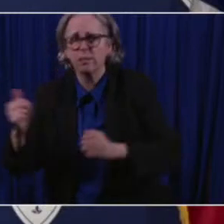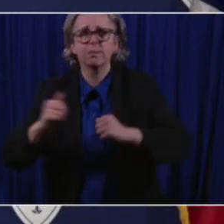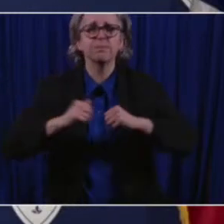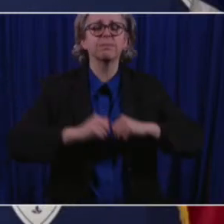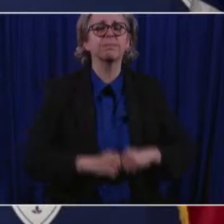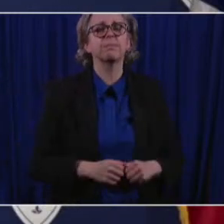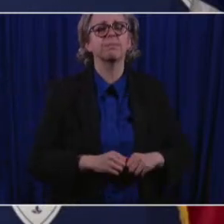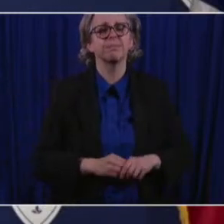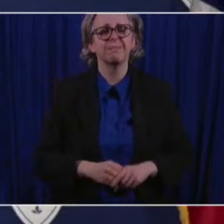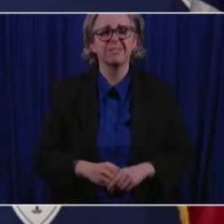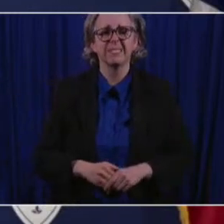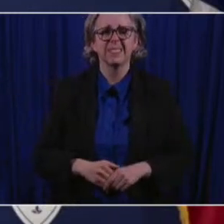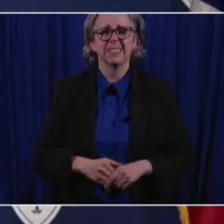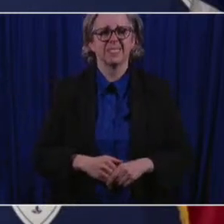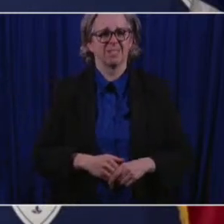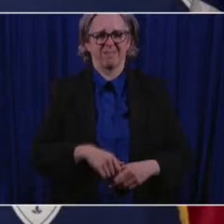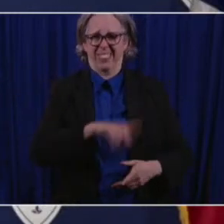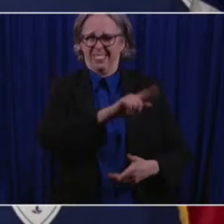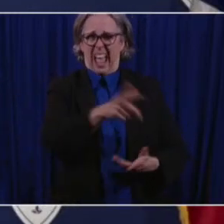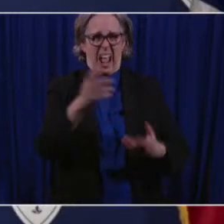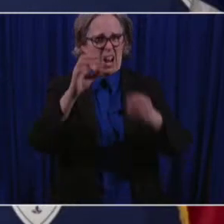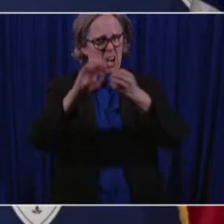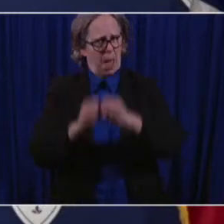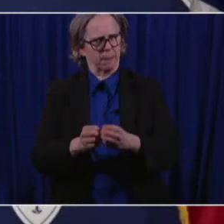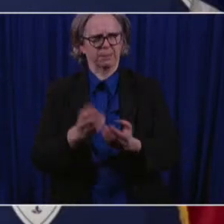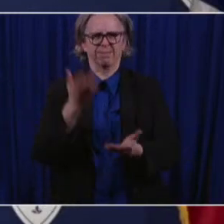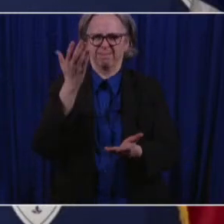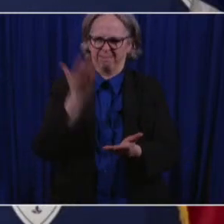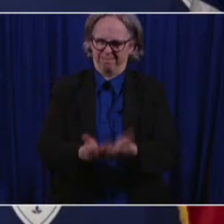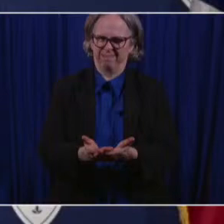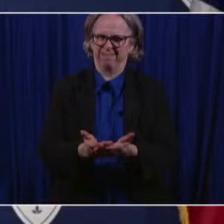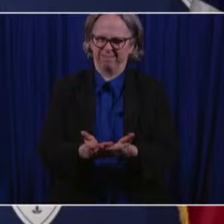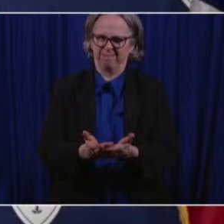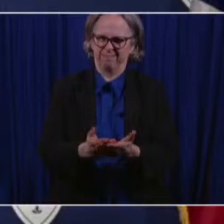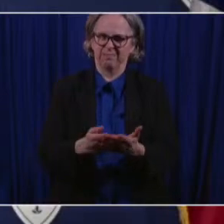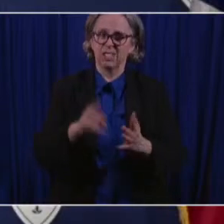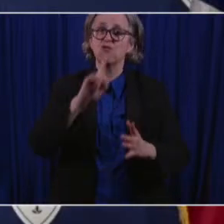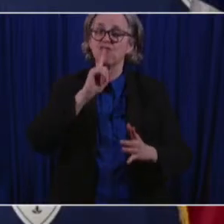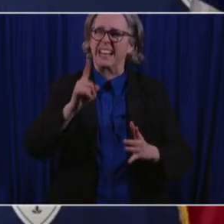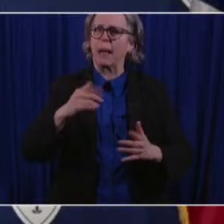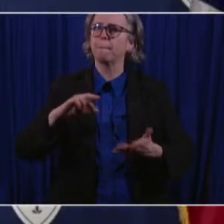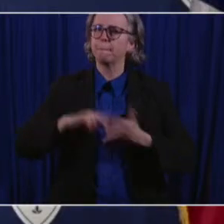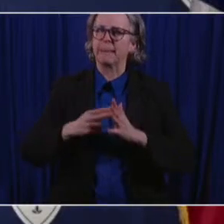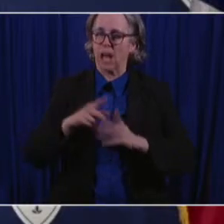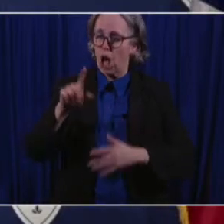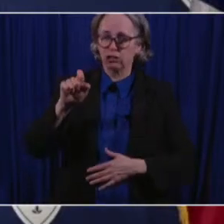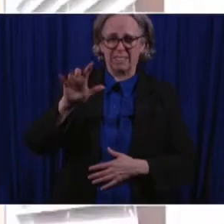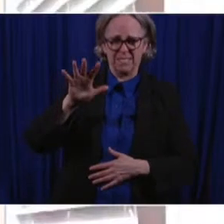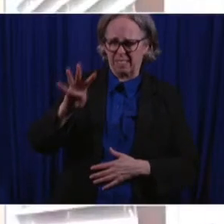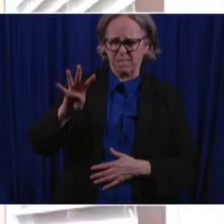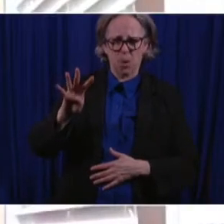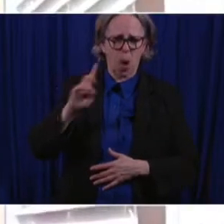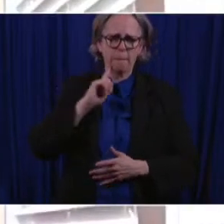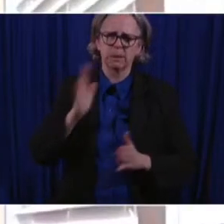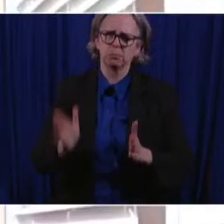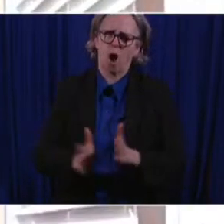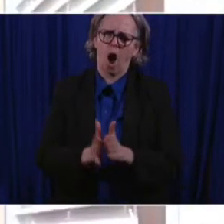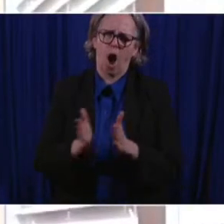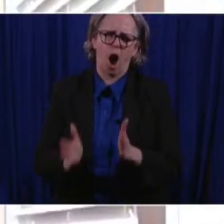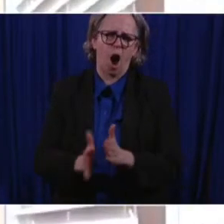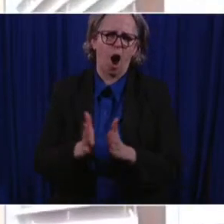numbers, they should be incredibly encouraging to us. 154 is less than